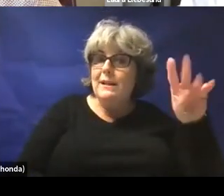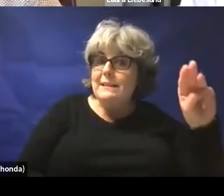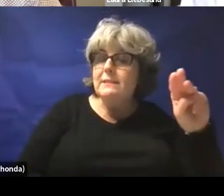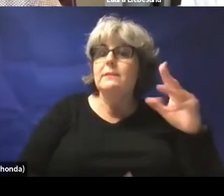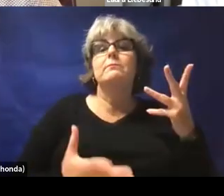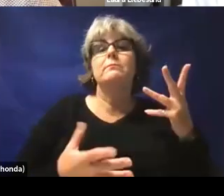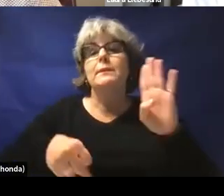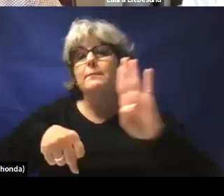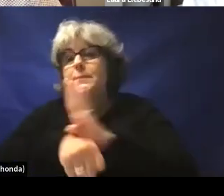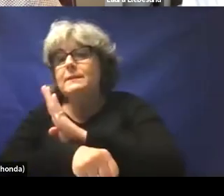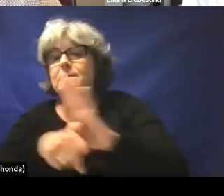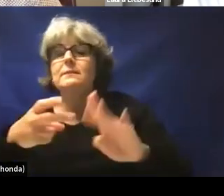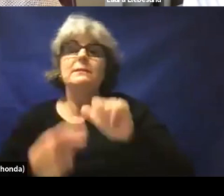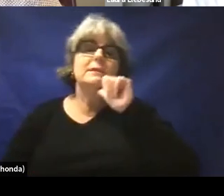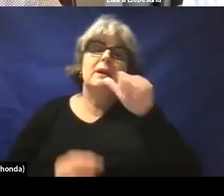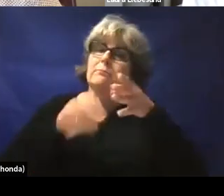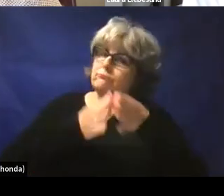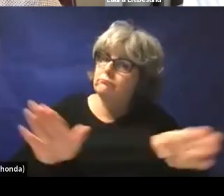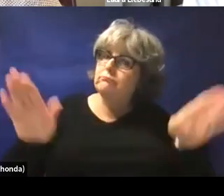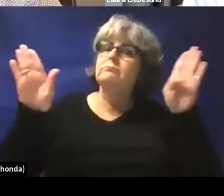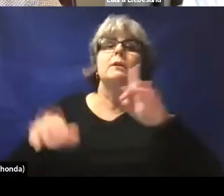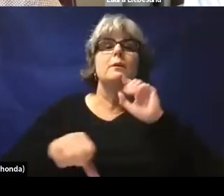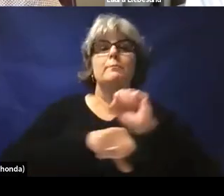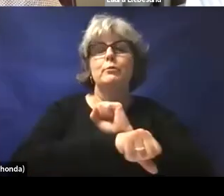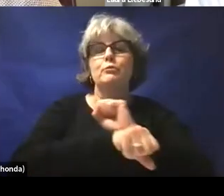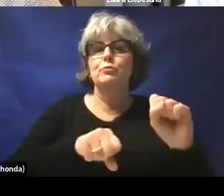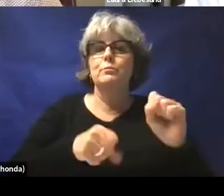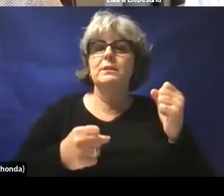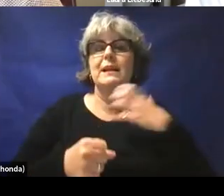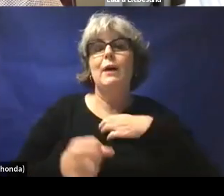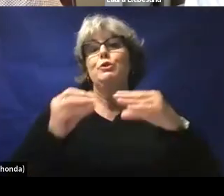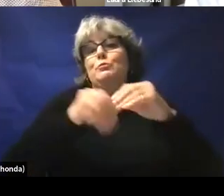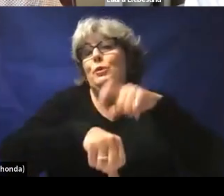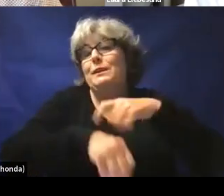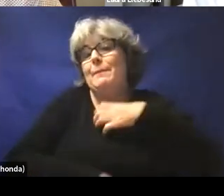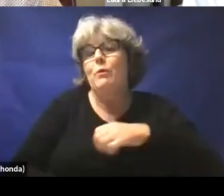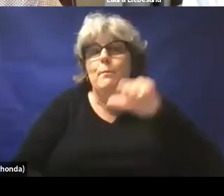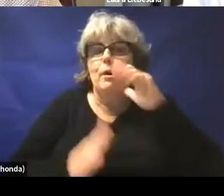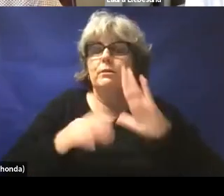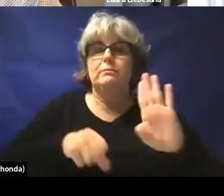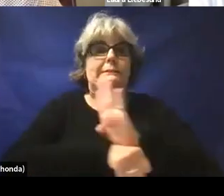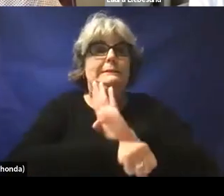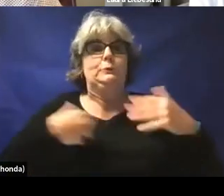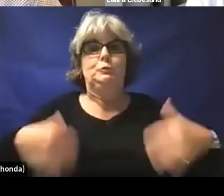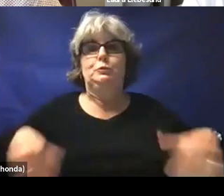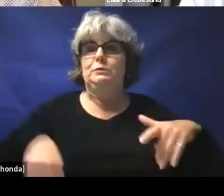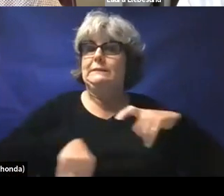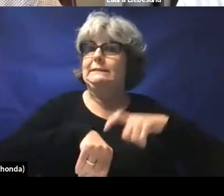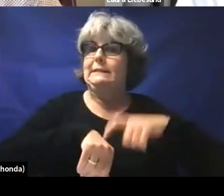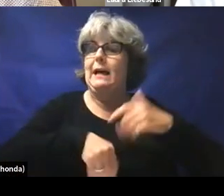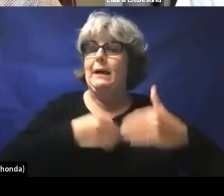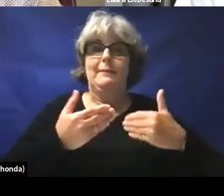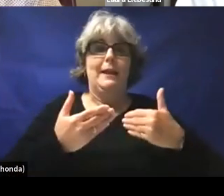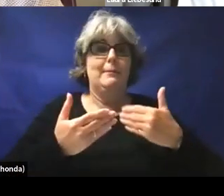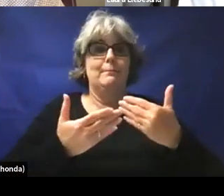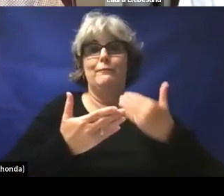so it was a really, you know, I wish we had more time with them. Bartenders are very busy people. And so often we would catch them right before